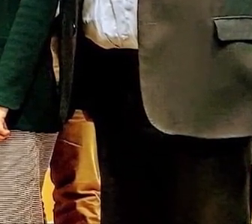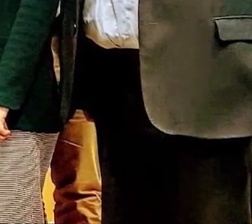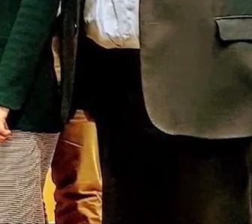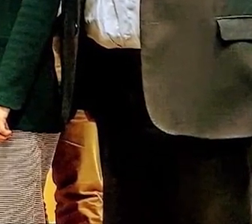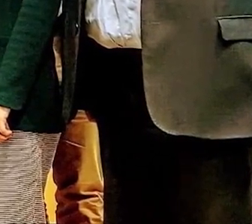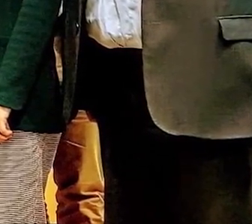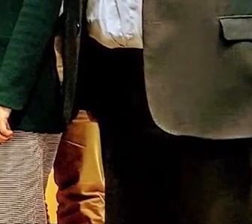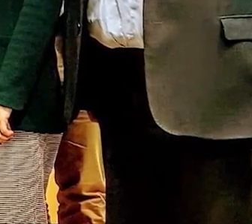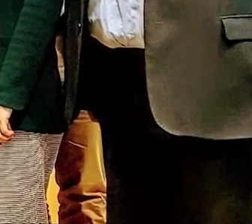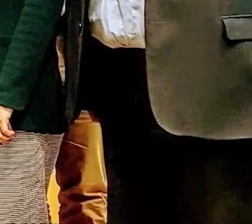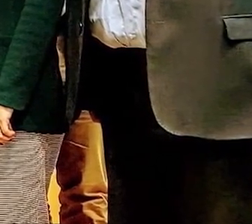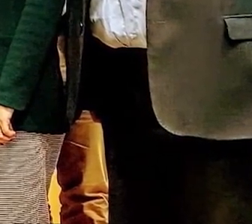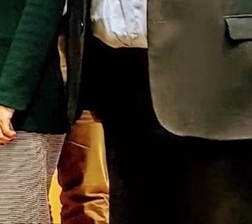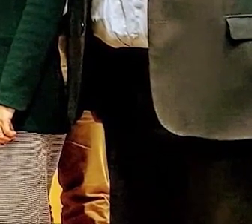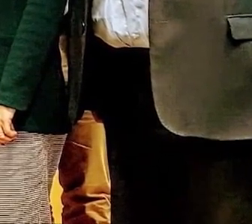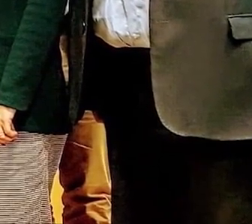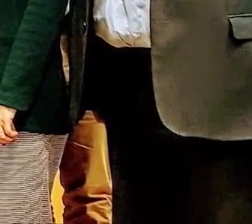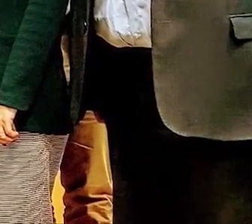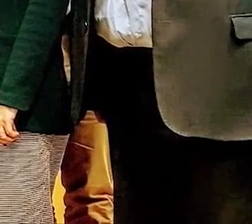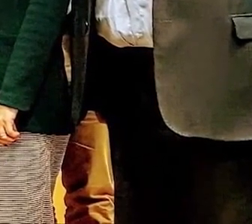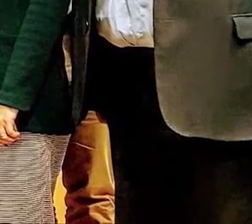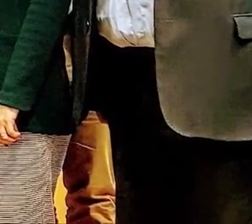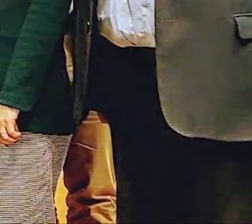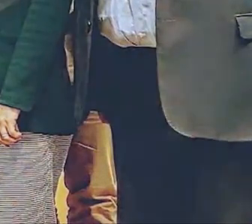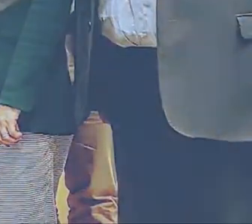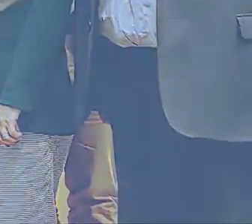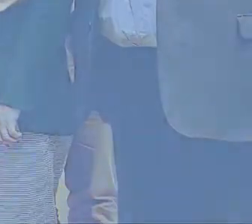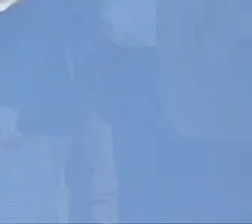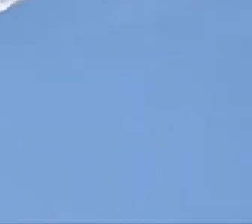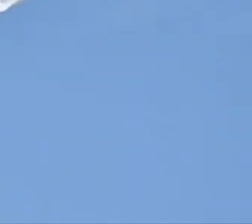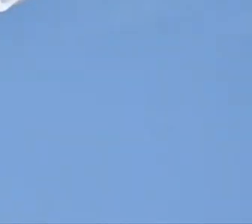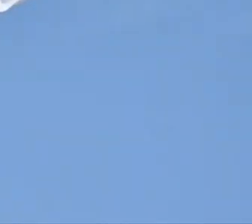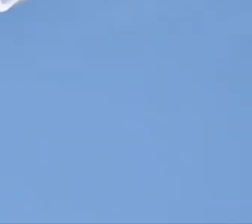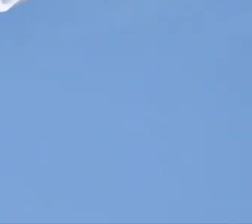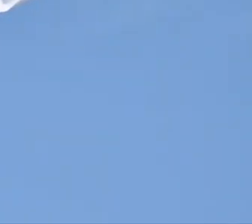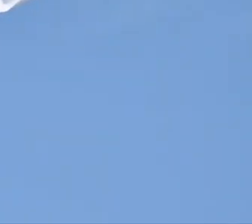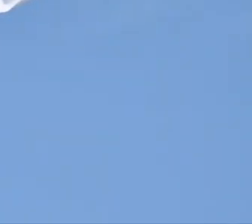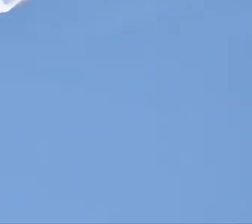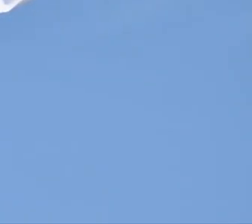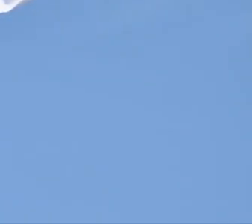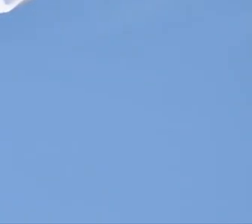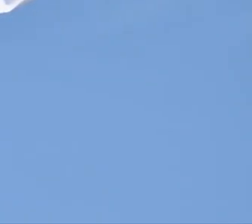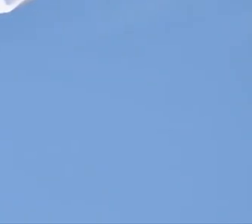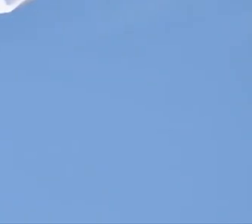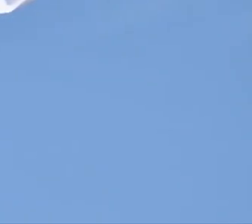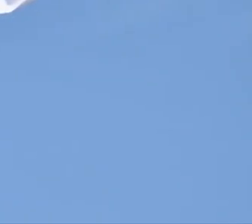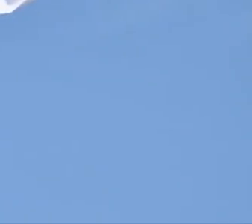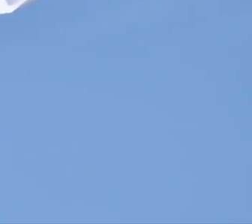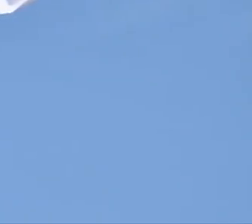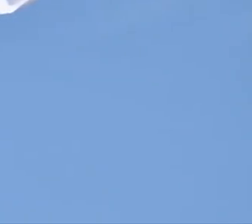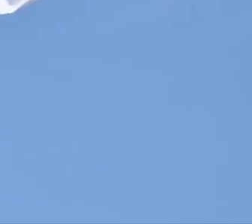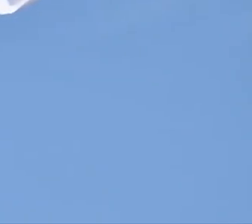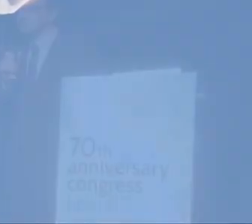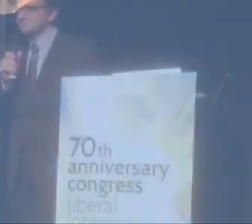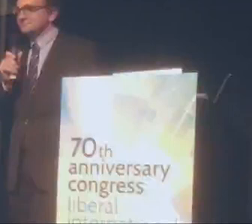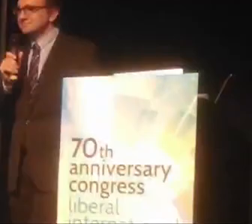International Relations Committee and its subcommittees on China and Europe. The party has the Lib Dems overseas, with active